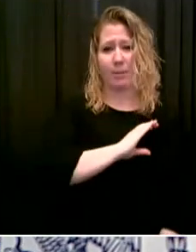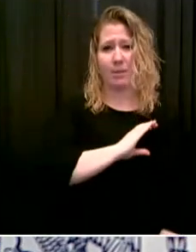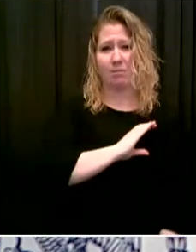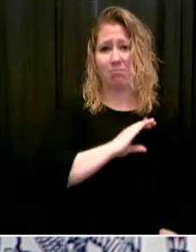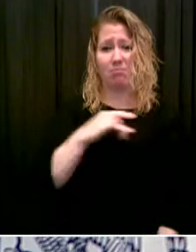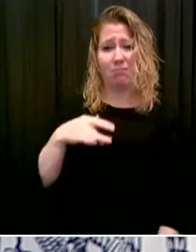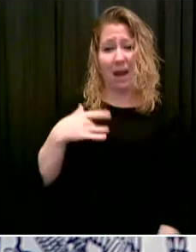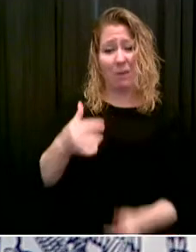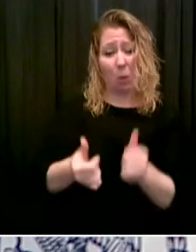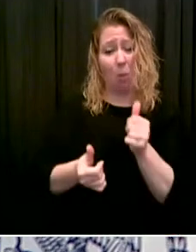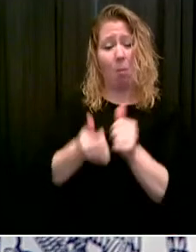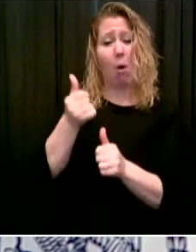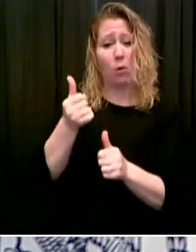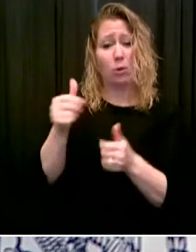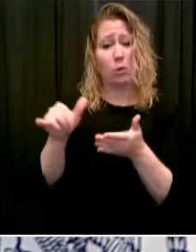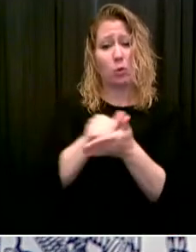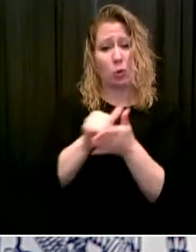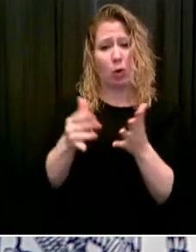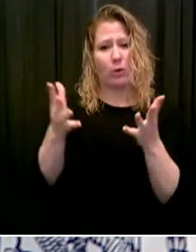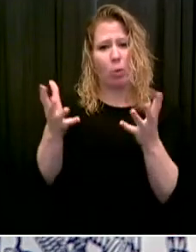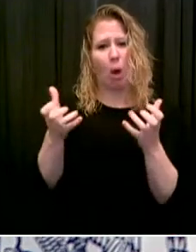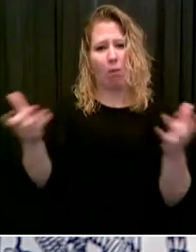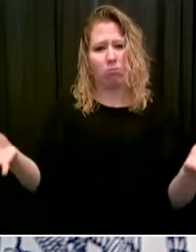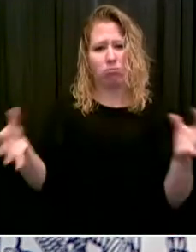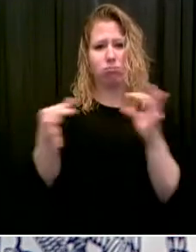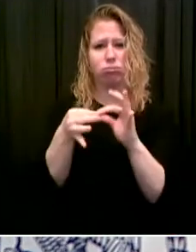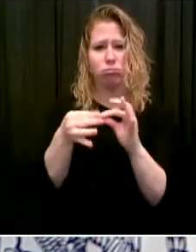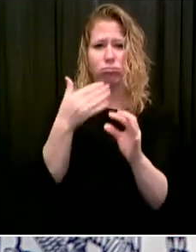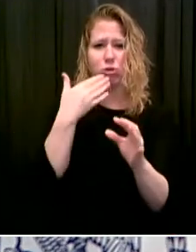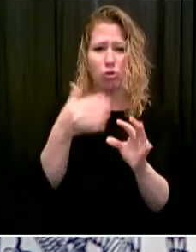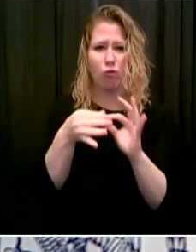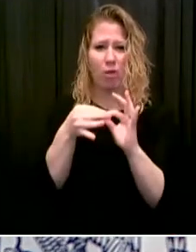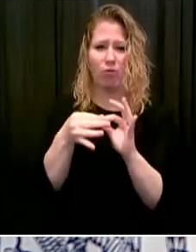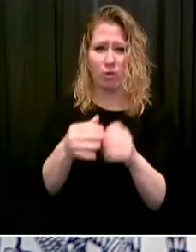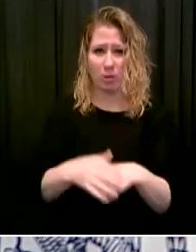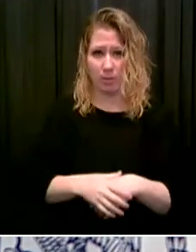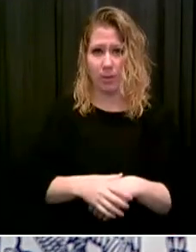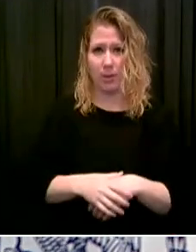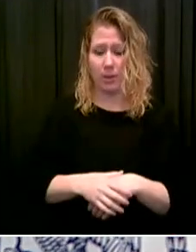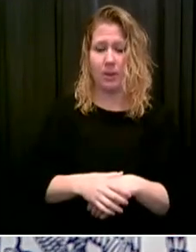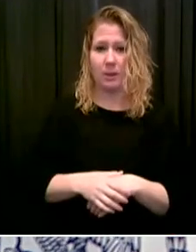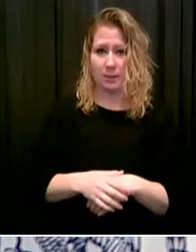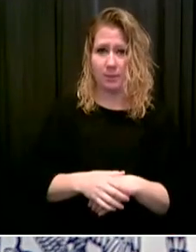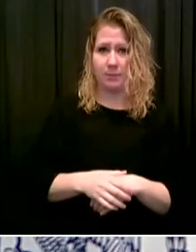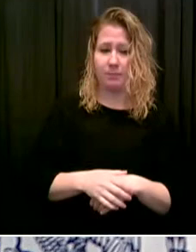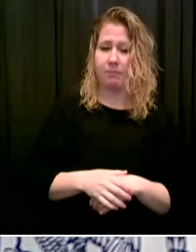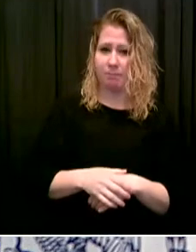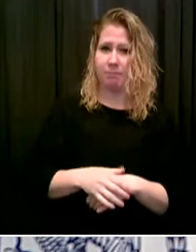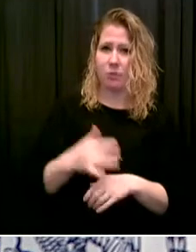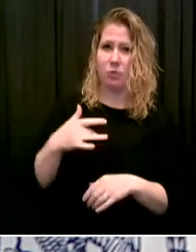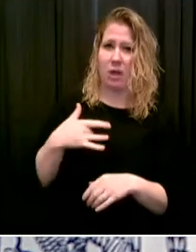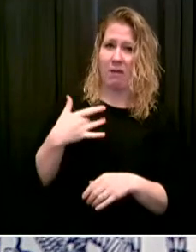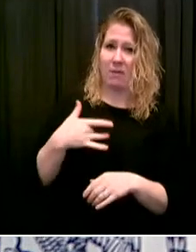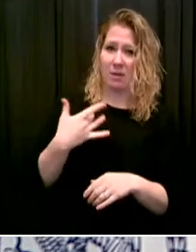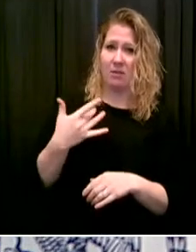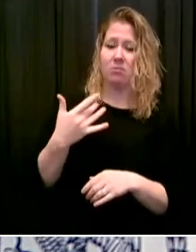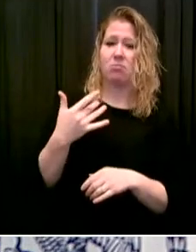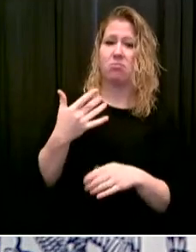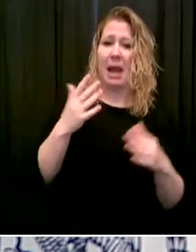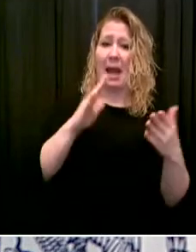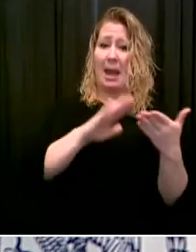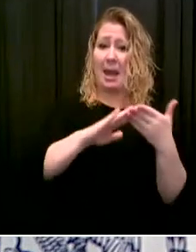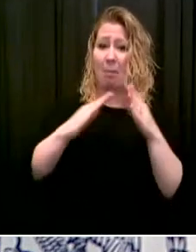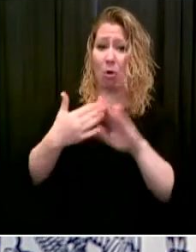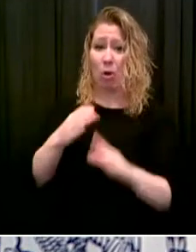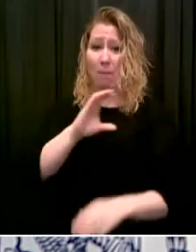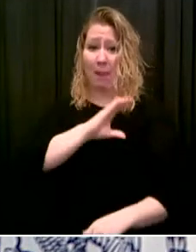policing, as we found for years, represented the vast majority view of the people of the city. Neighborhood policing epitomized what